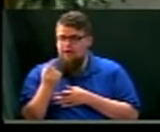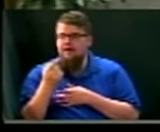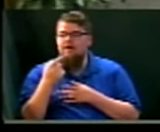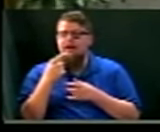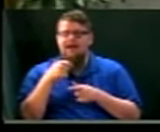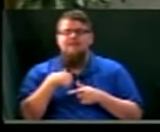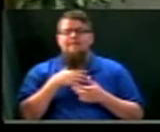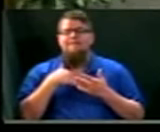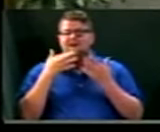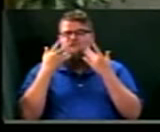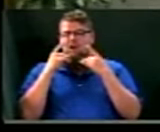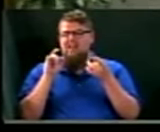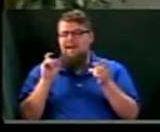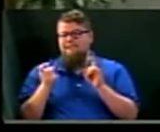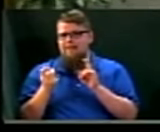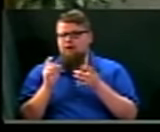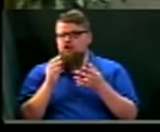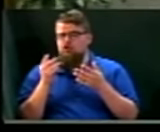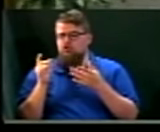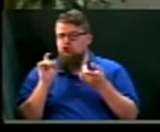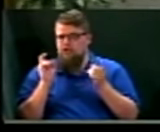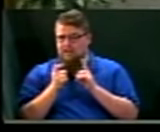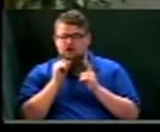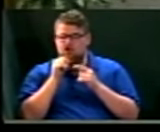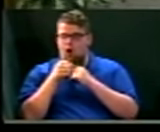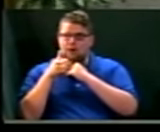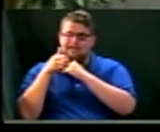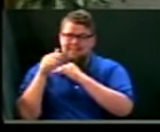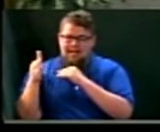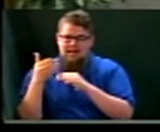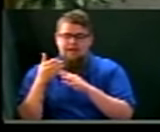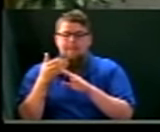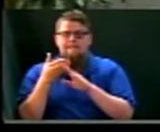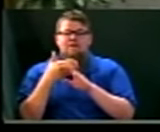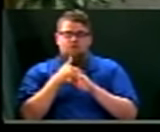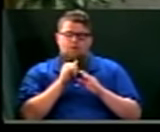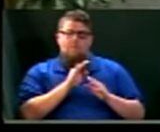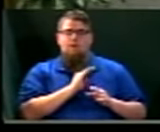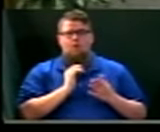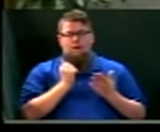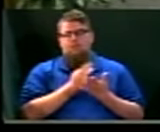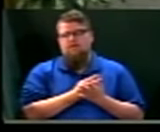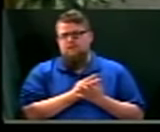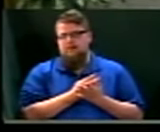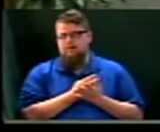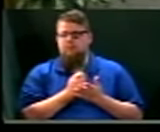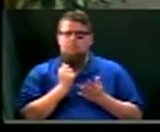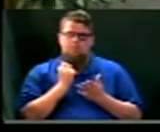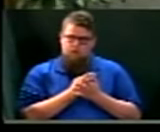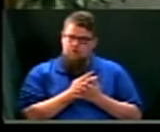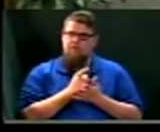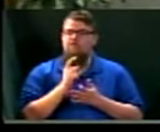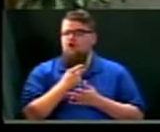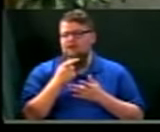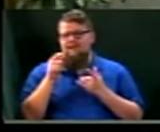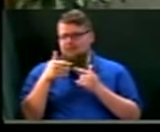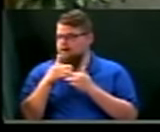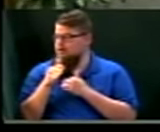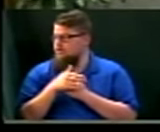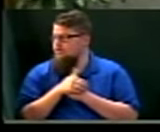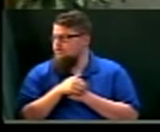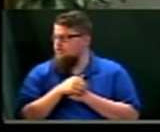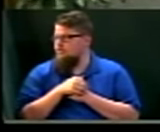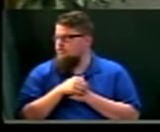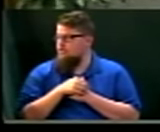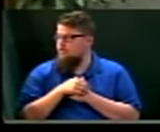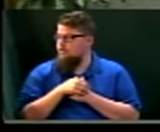my friendly amendment is that they not send it prior to the board approval. Right. Do we need to meet to approve it, or can we